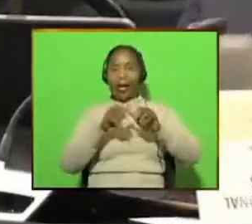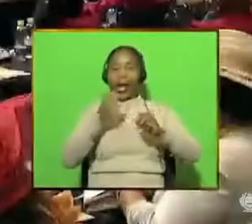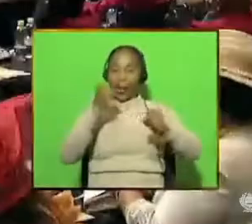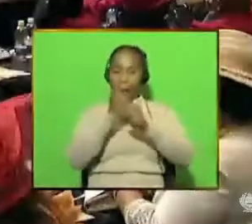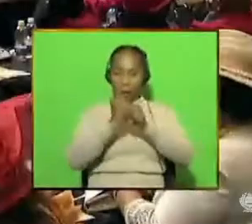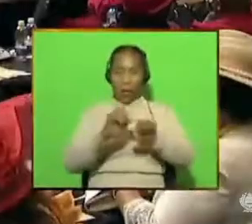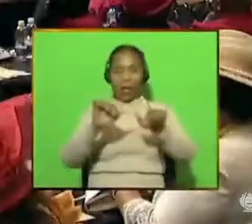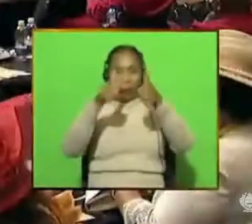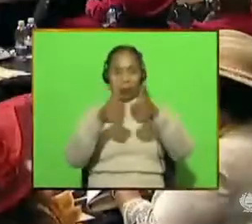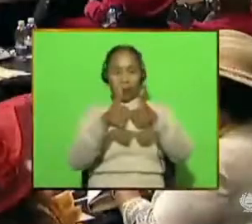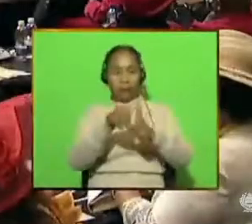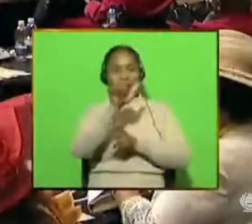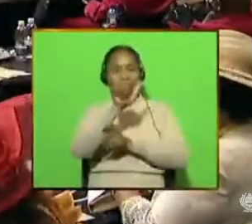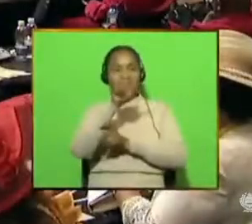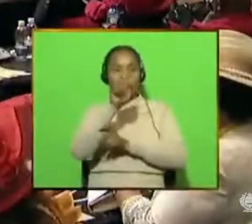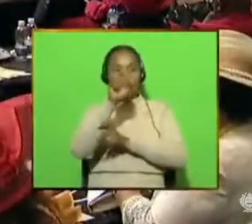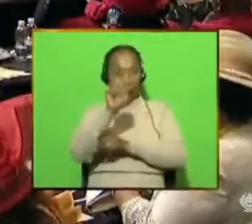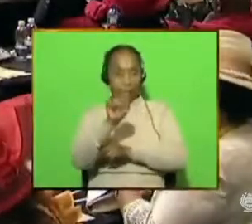ATM.